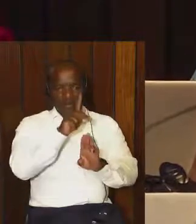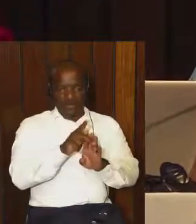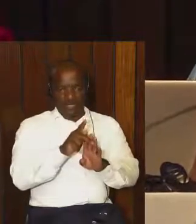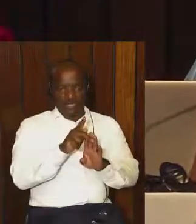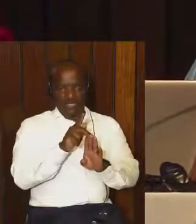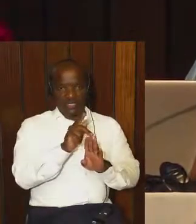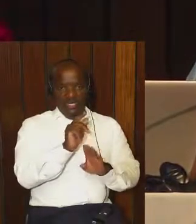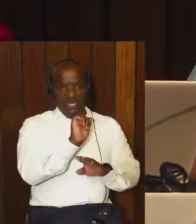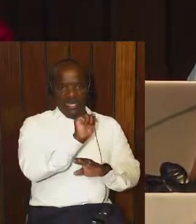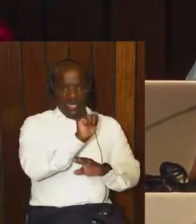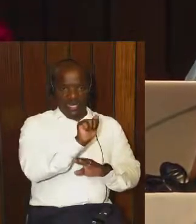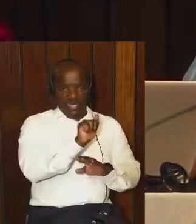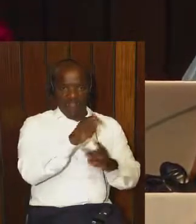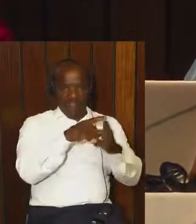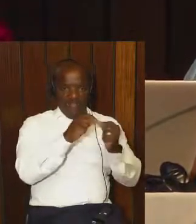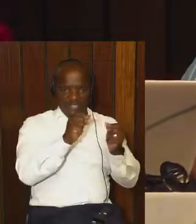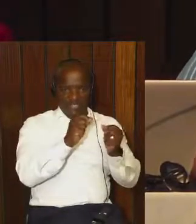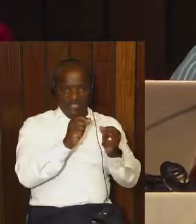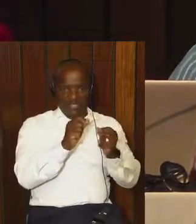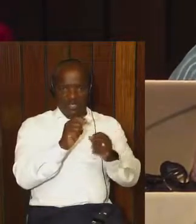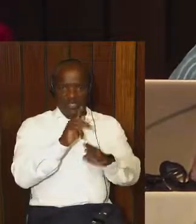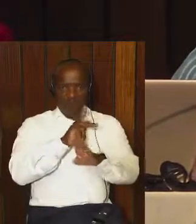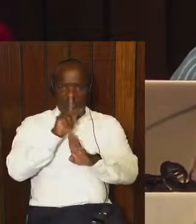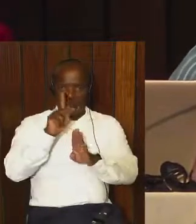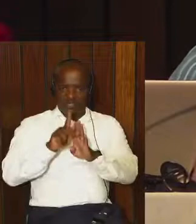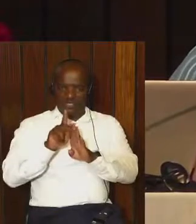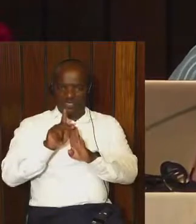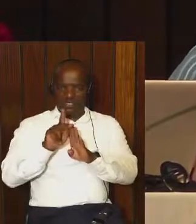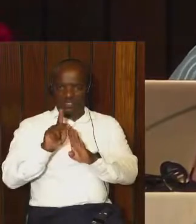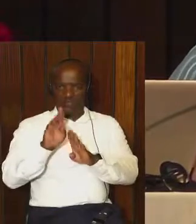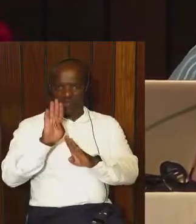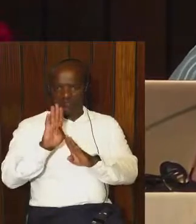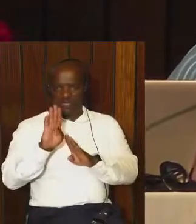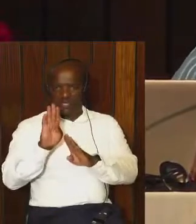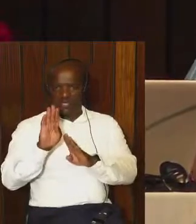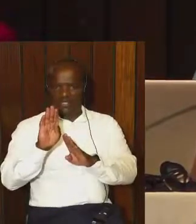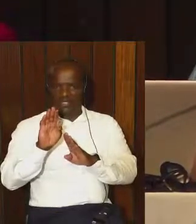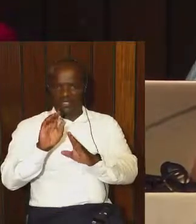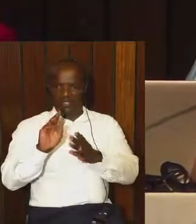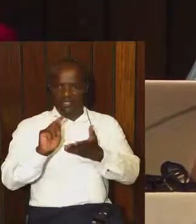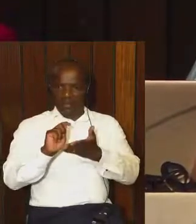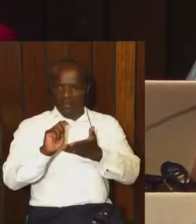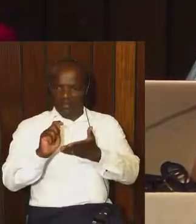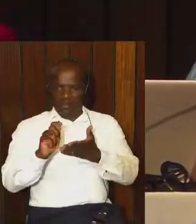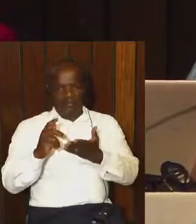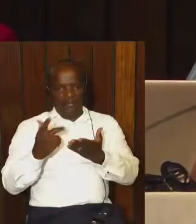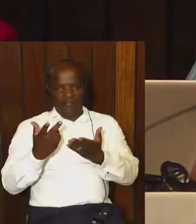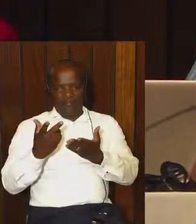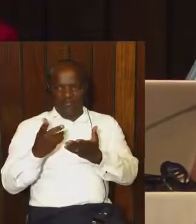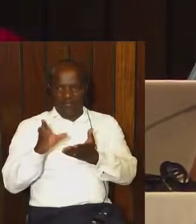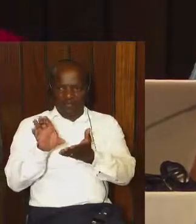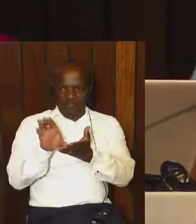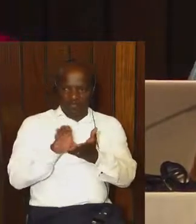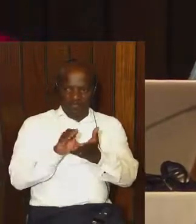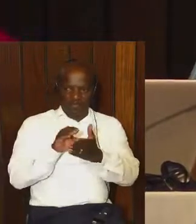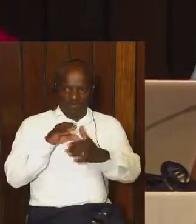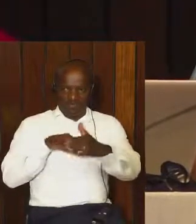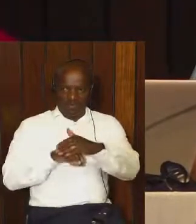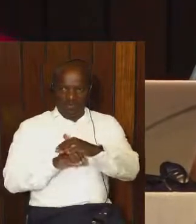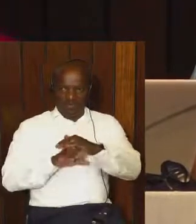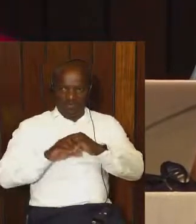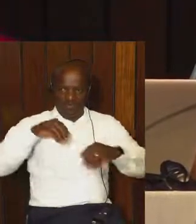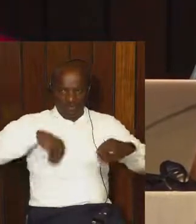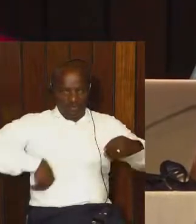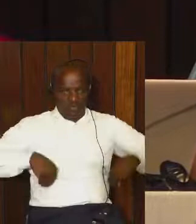A. But then project A eats all the money, then you can't actually fund project B. And I would like to know, what are the